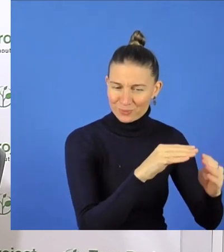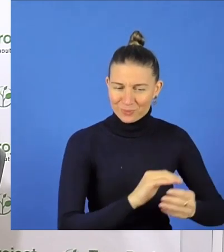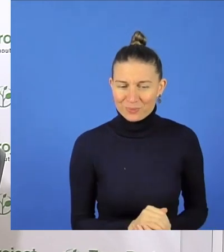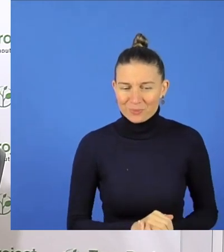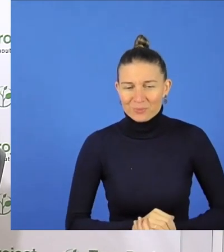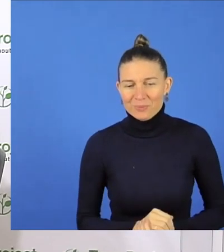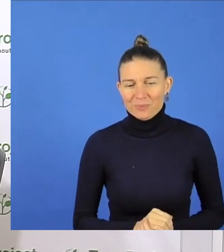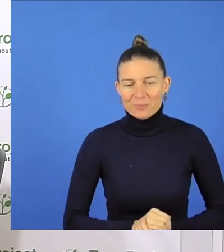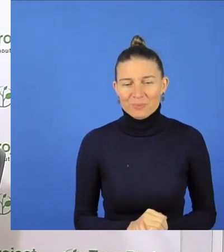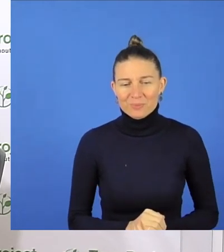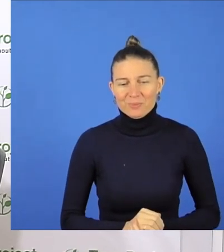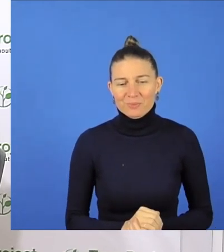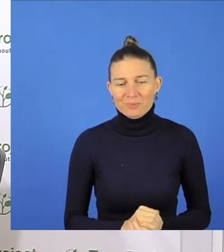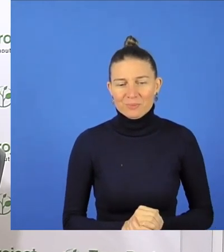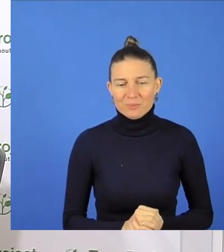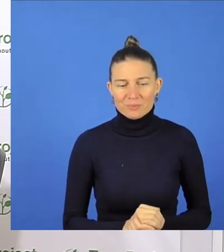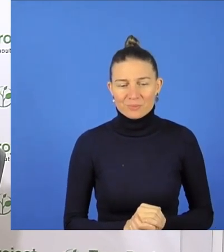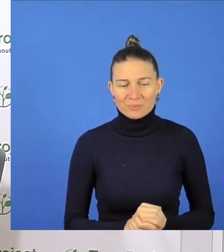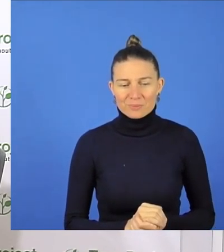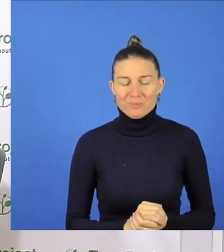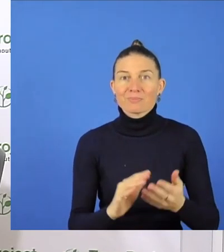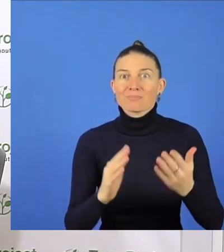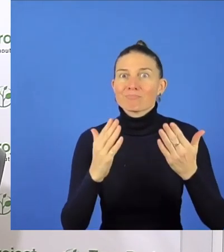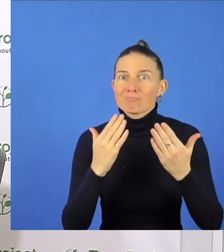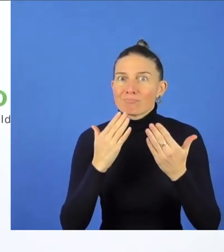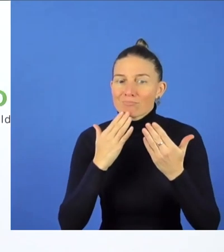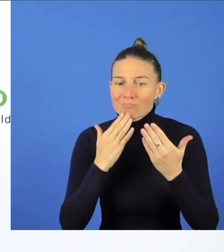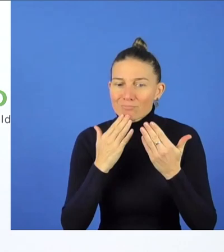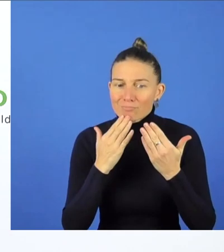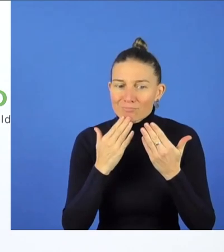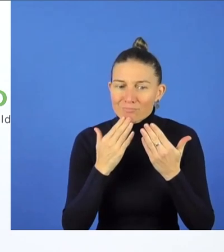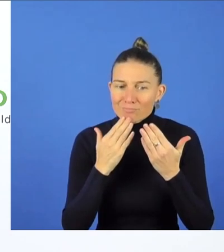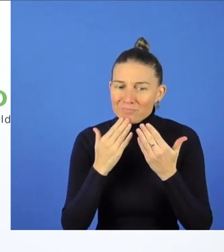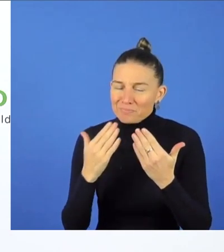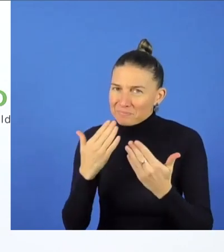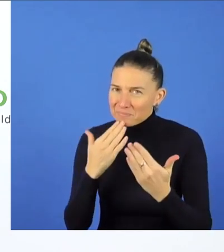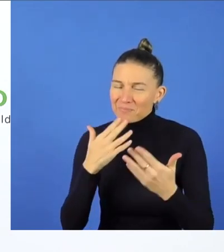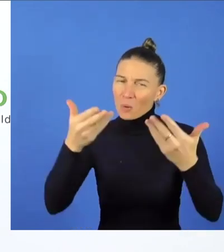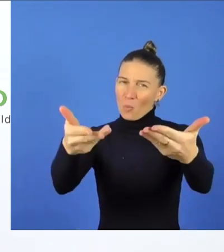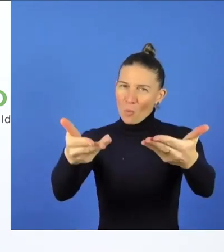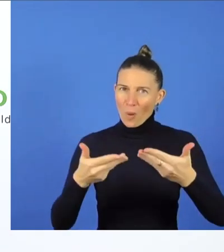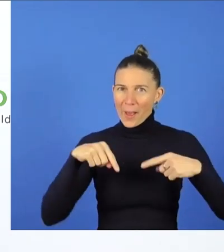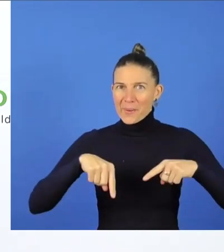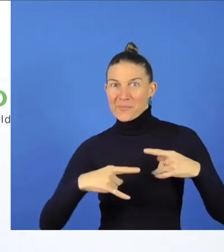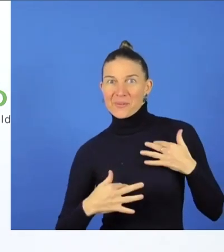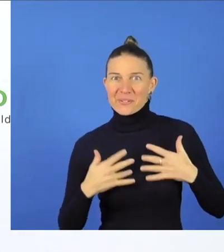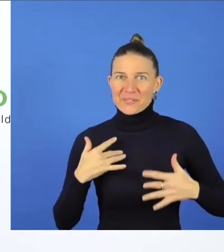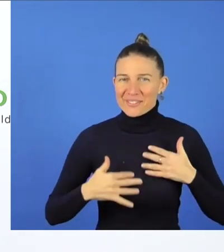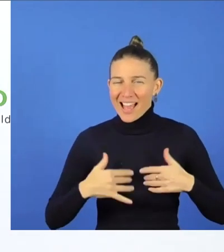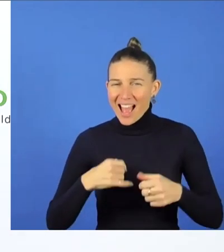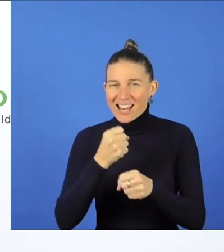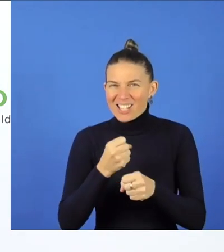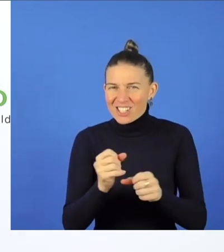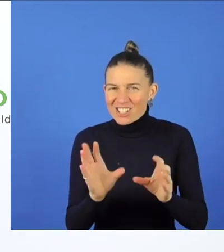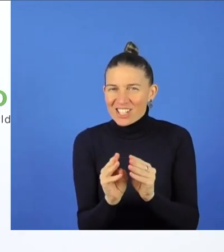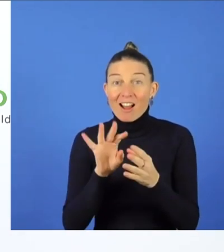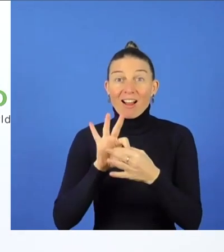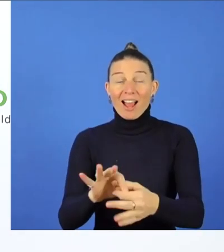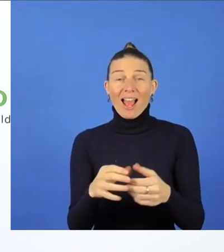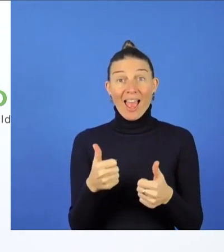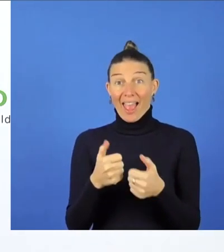Welcome to the most exciting session about accessible gaming. Since I know next to nothing about gaming, I